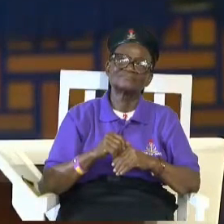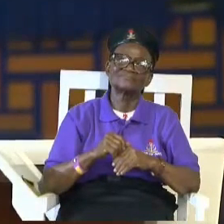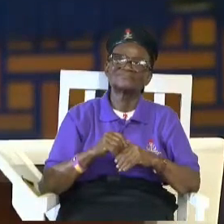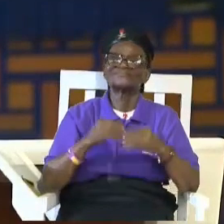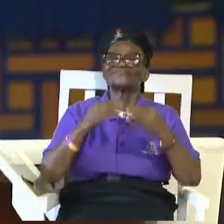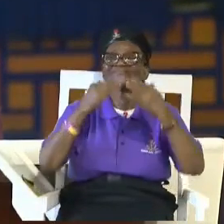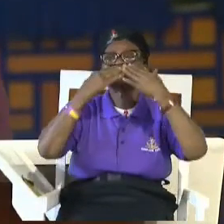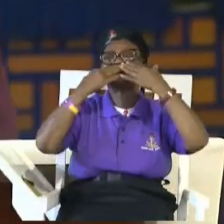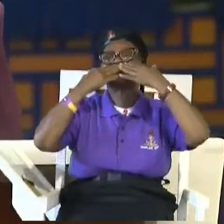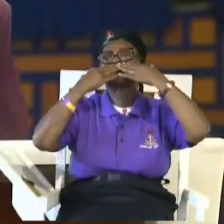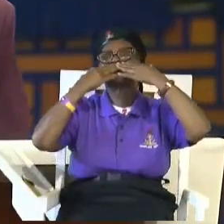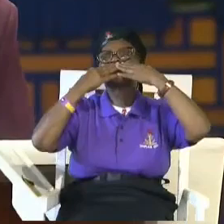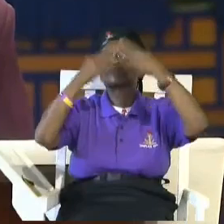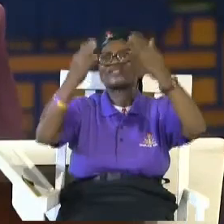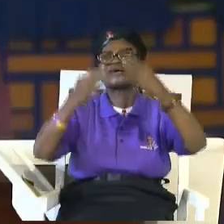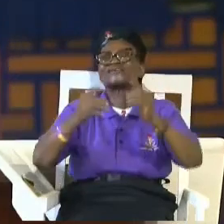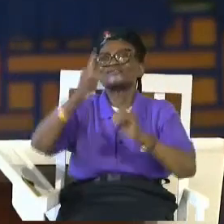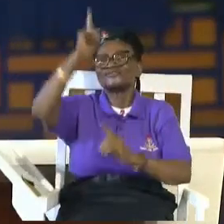thank you, my Father.